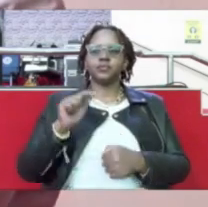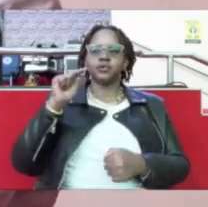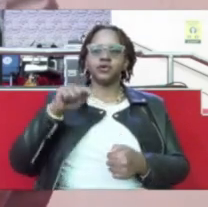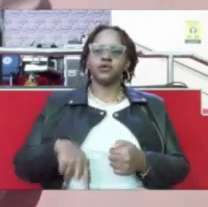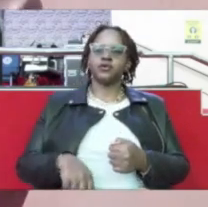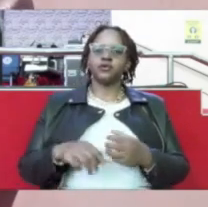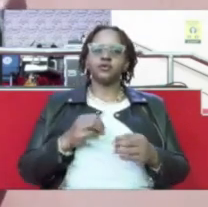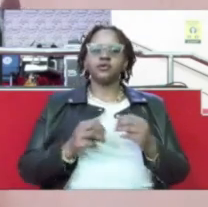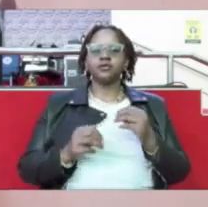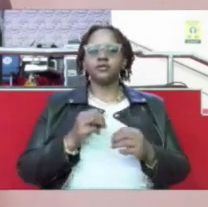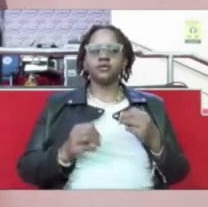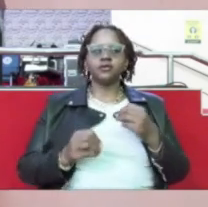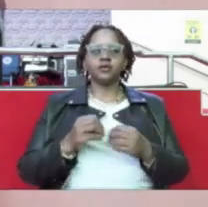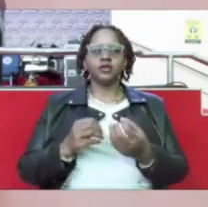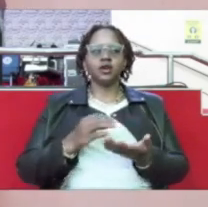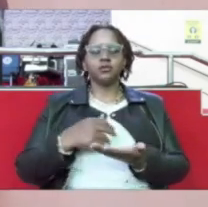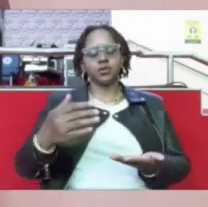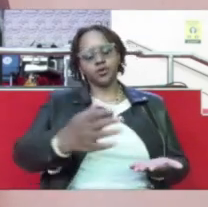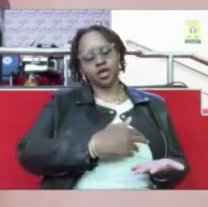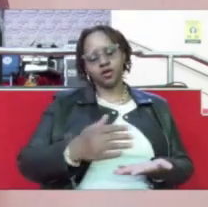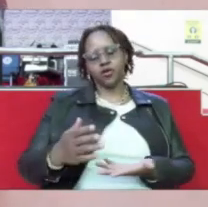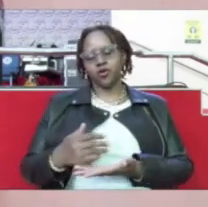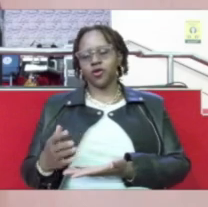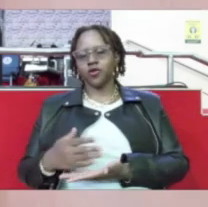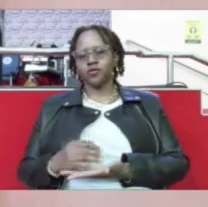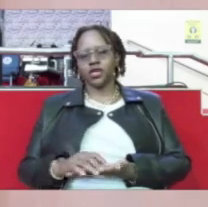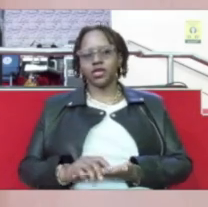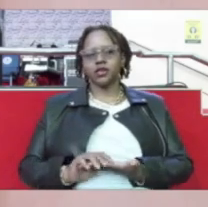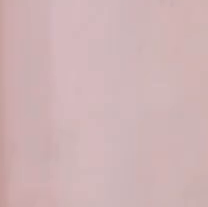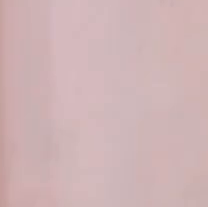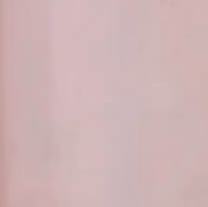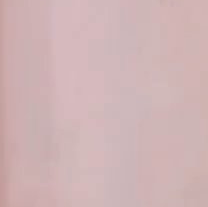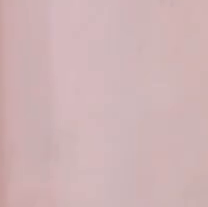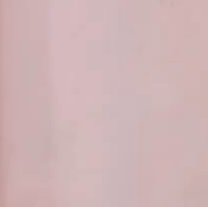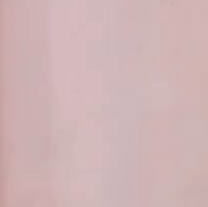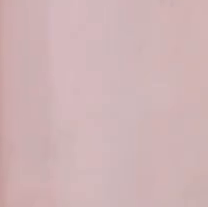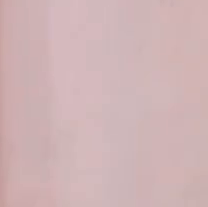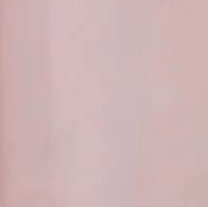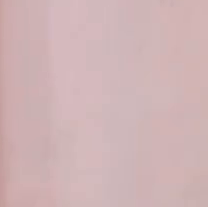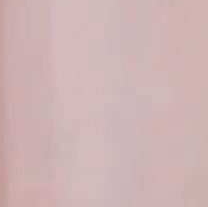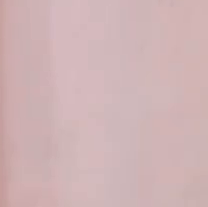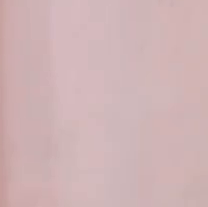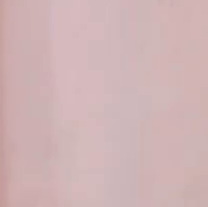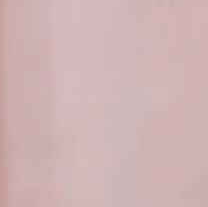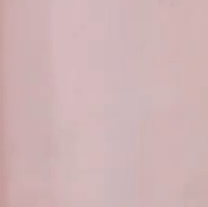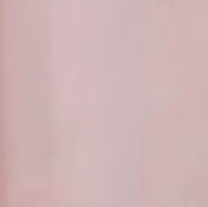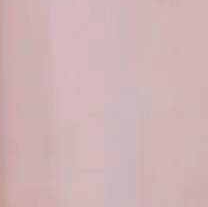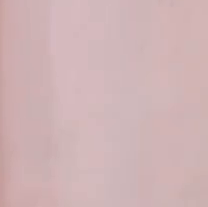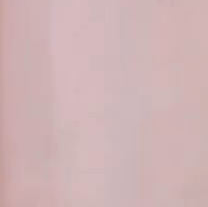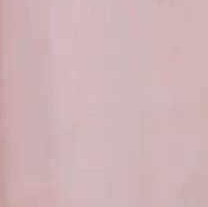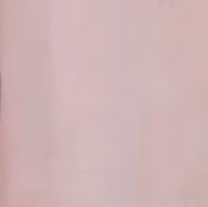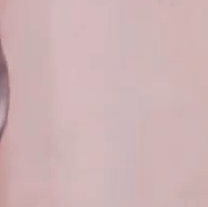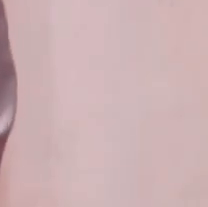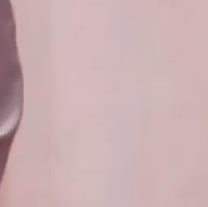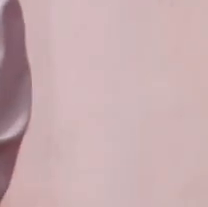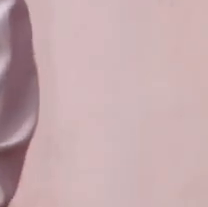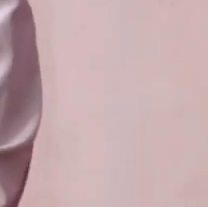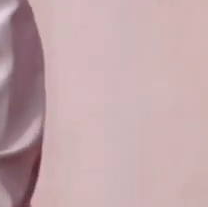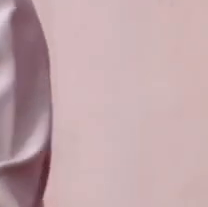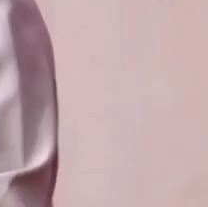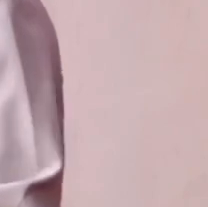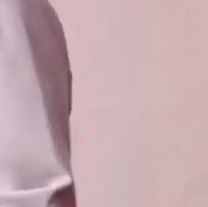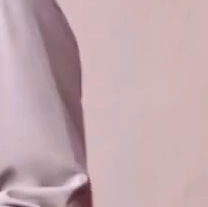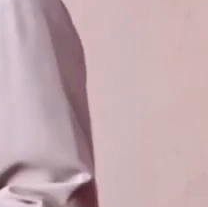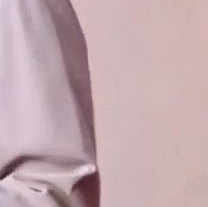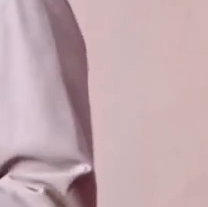givings. Tunaangazia aina za utoaji. And before we look at them, na tuna, kabla hatujaangalia hilo, I want us to understand